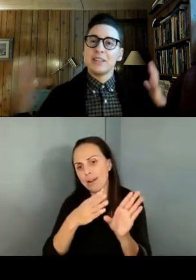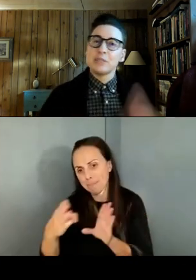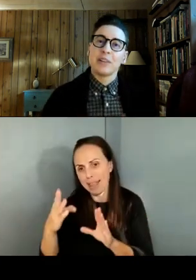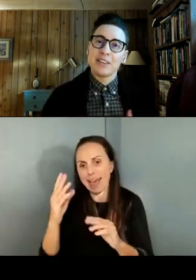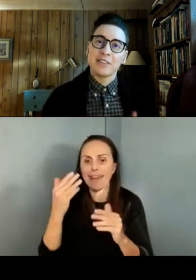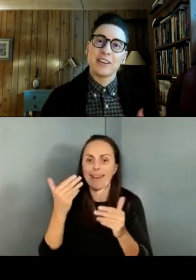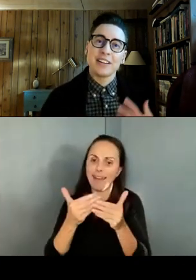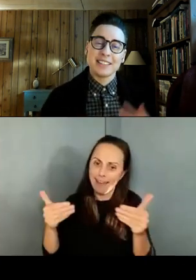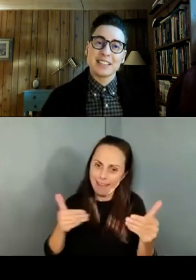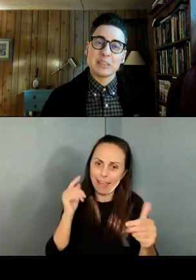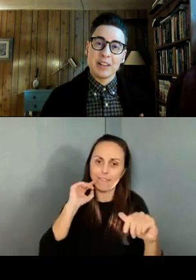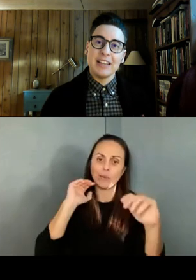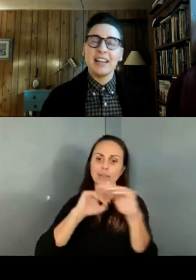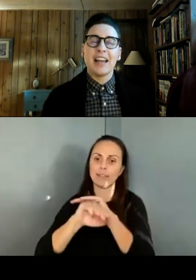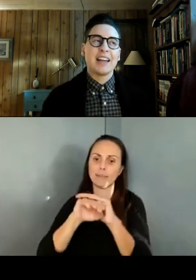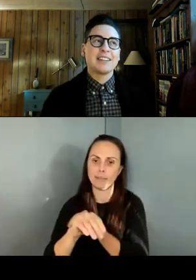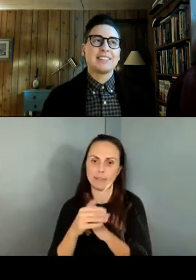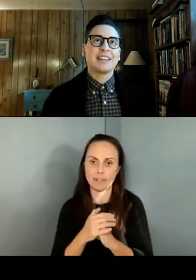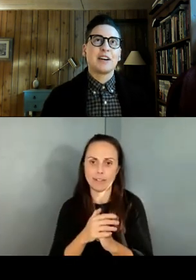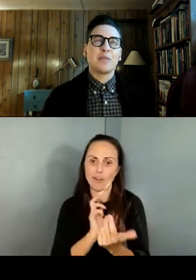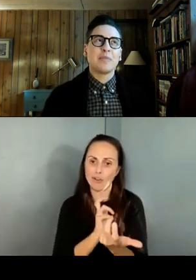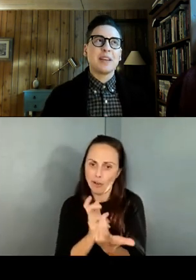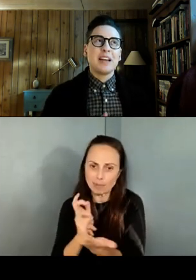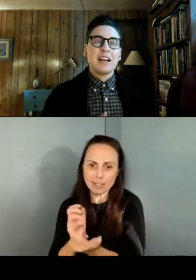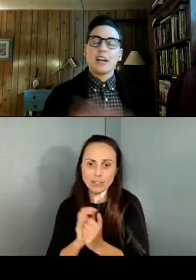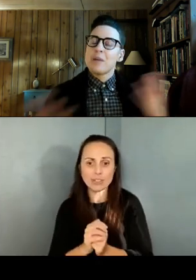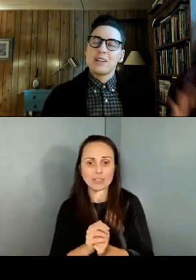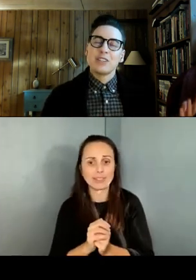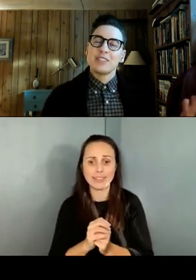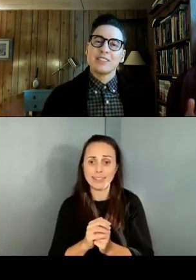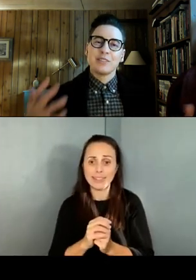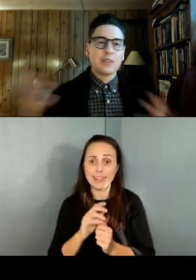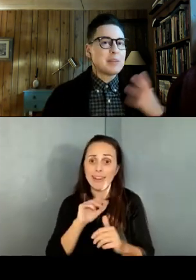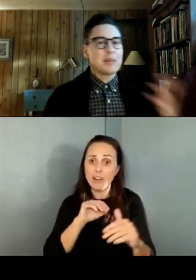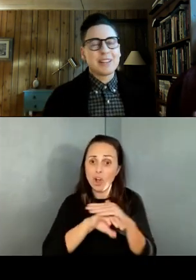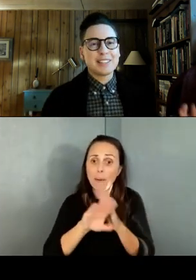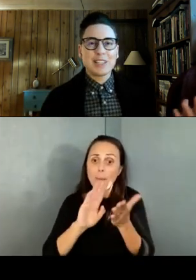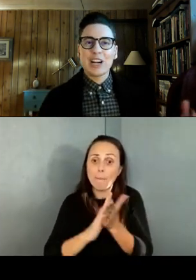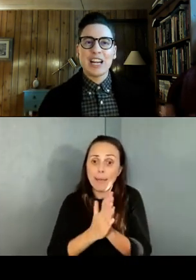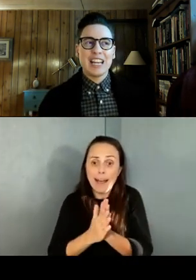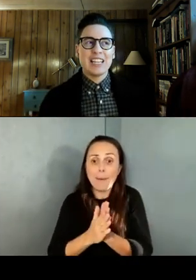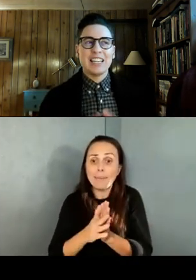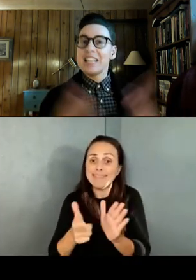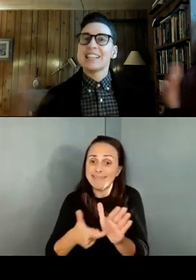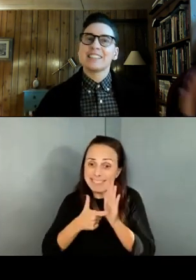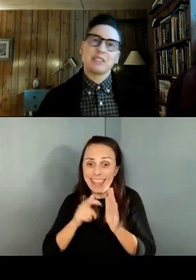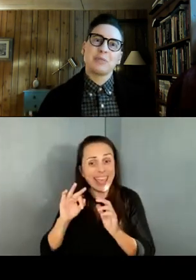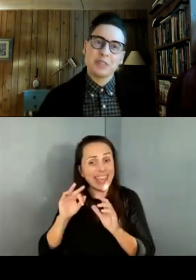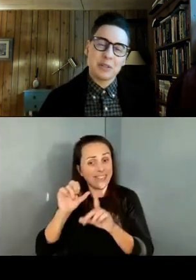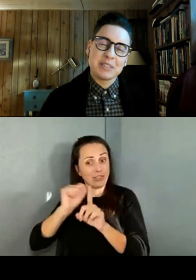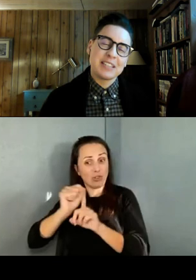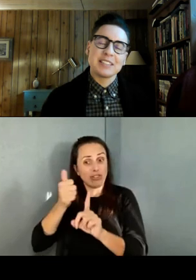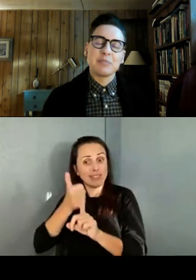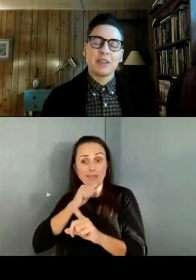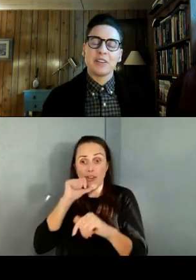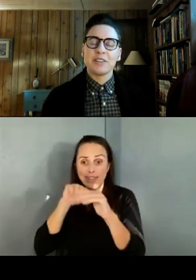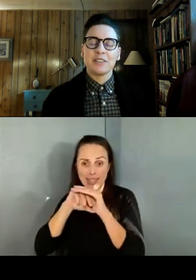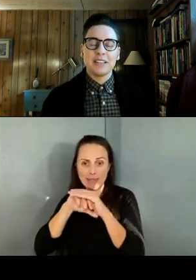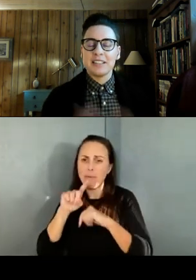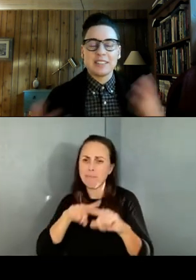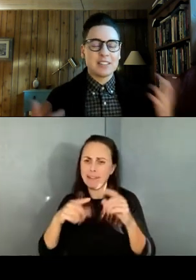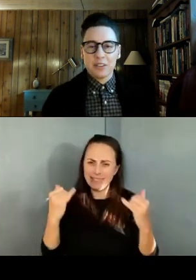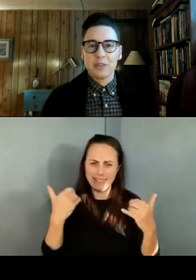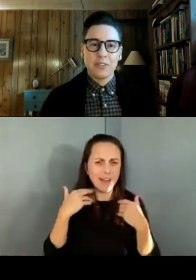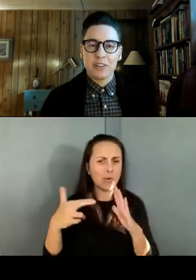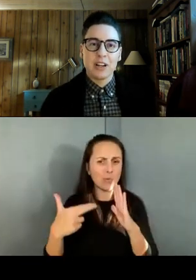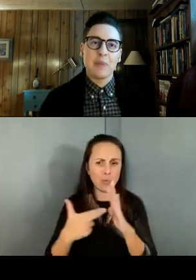Obviously, we need to plan for accessibility, and accommodations only become necessary in inaccessible circumstances, but there